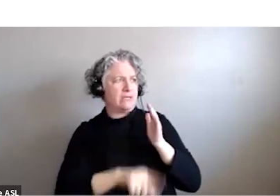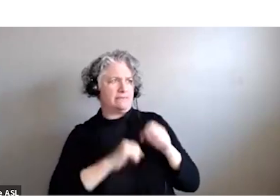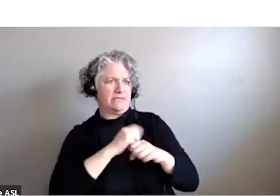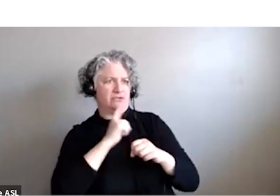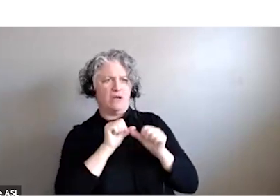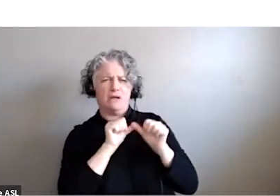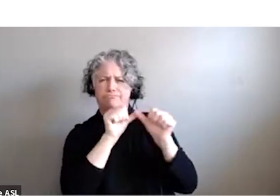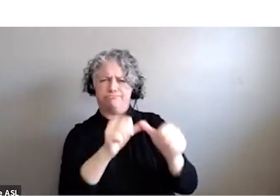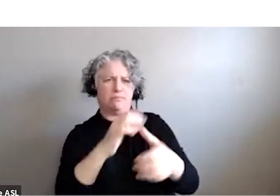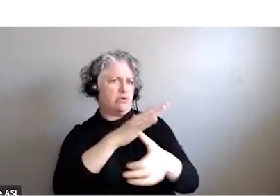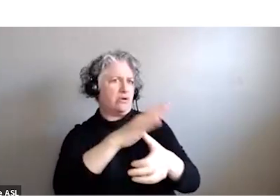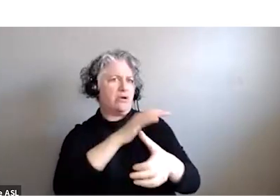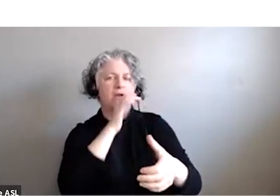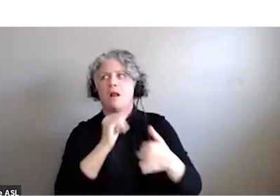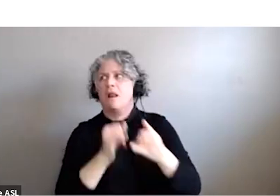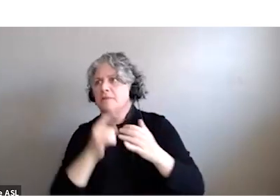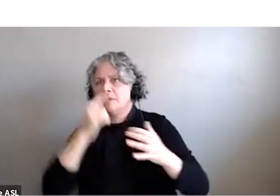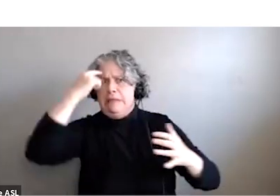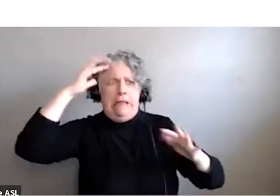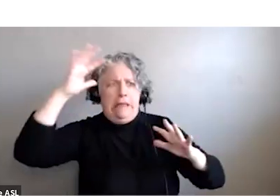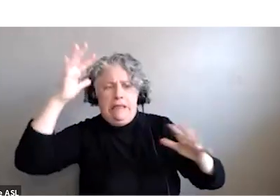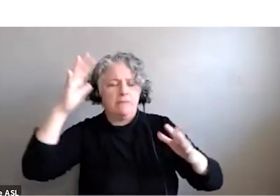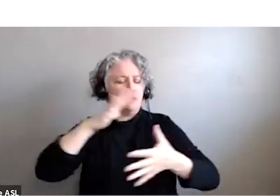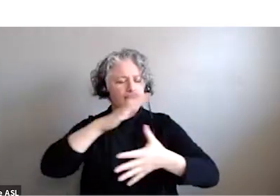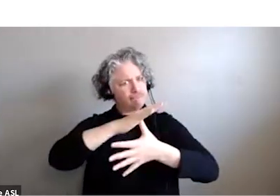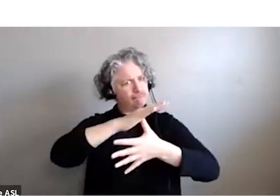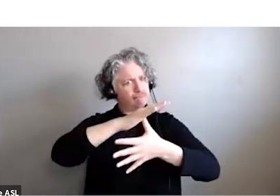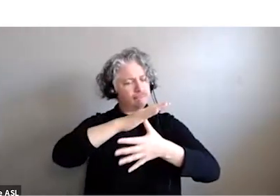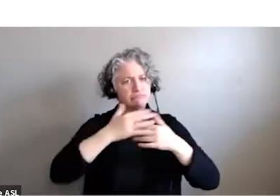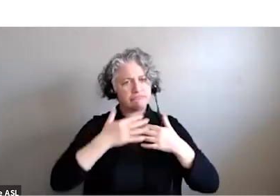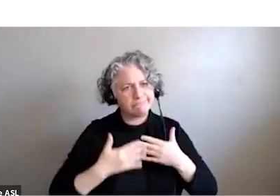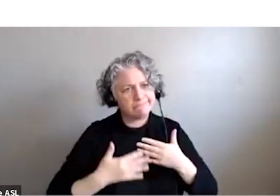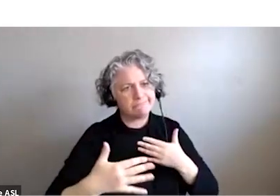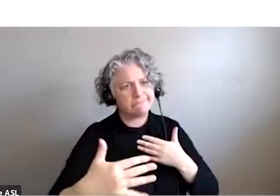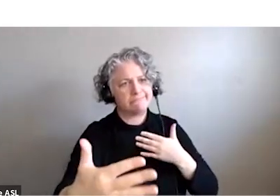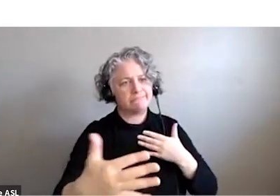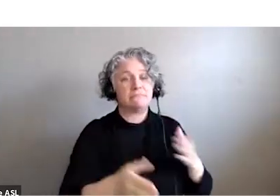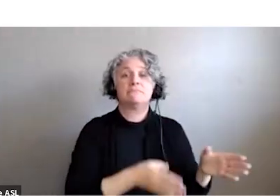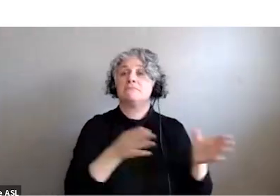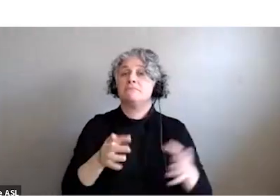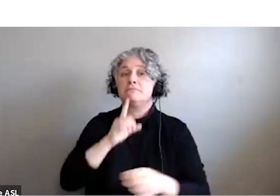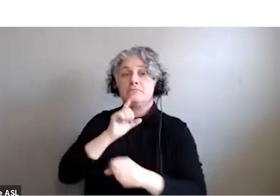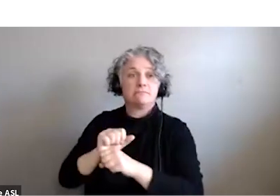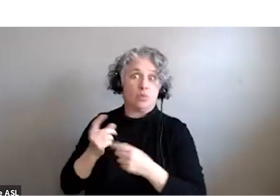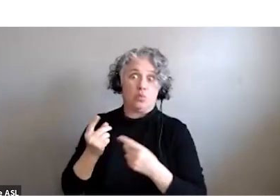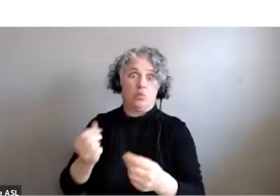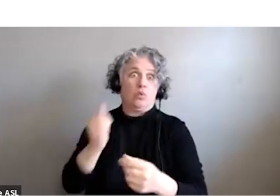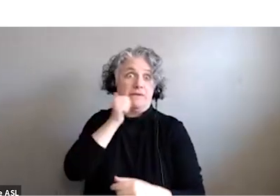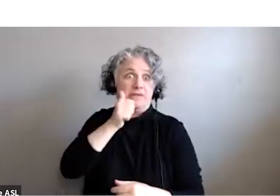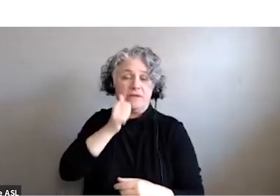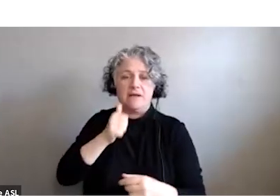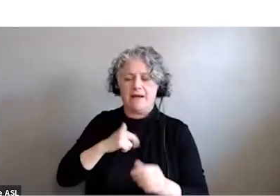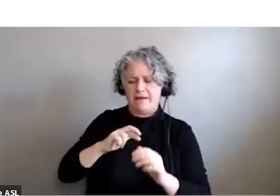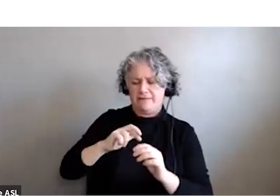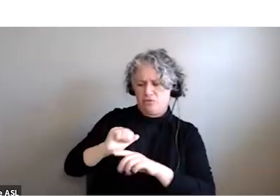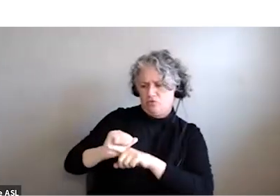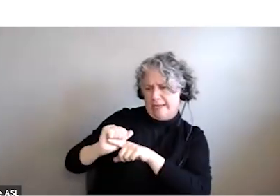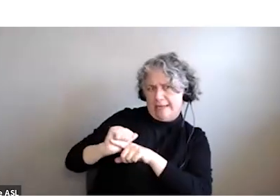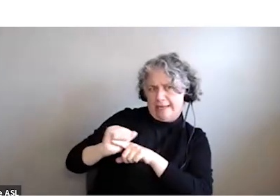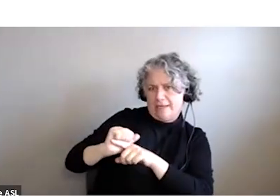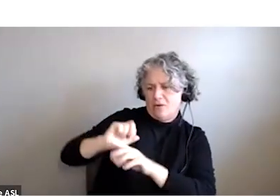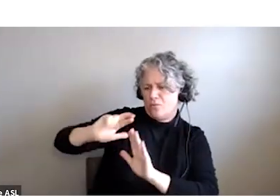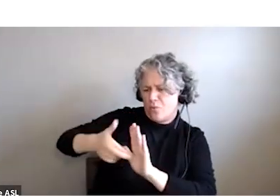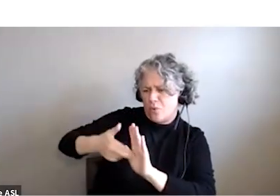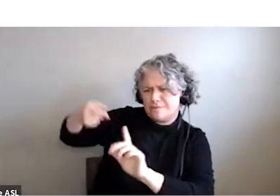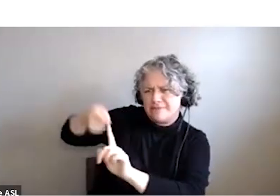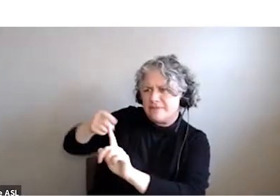priority and embedded in operations. On the practical side, we've implemented role-specific training on accessibility across